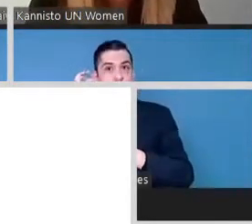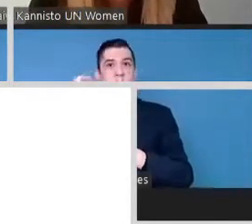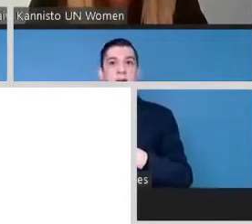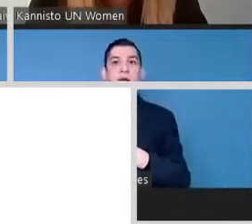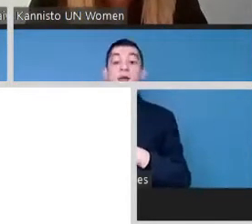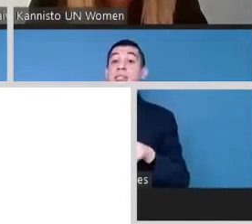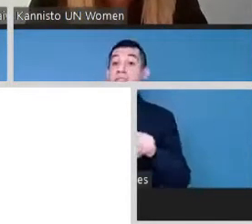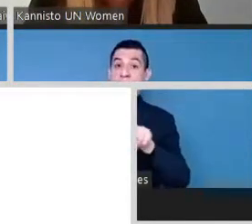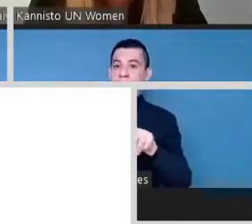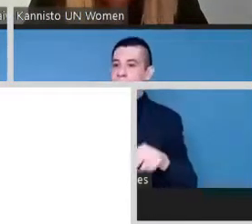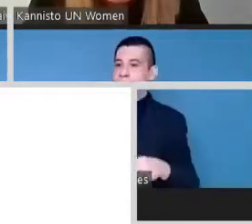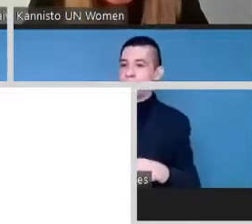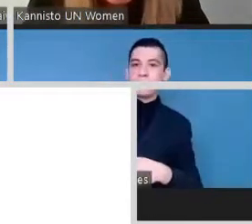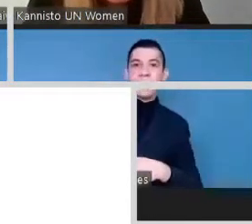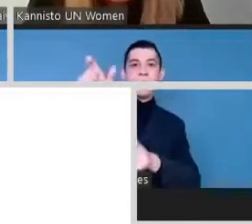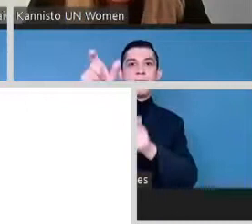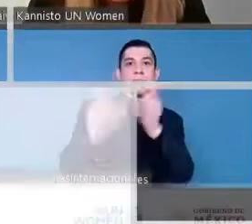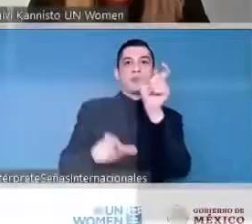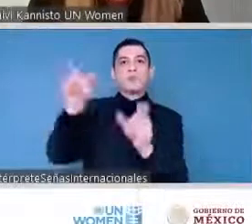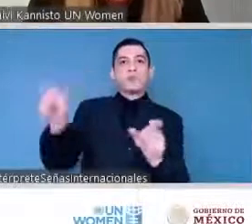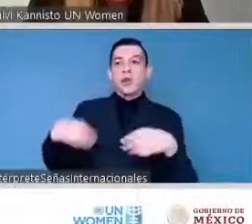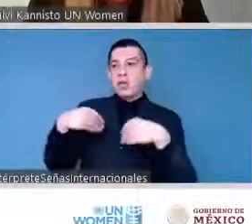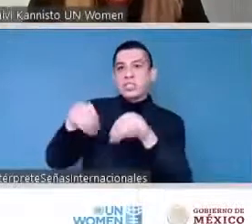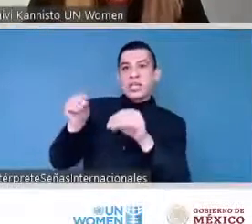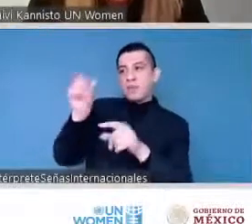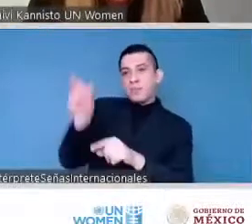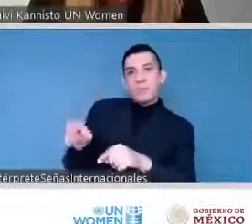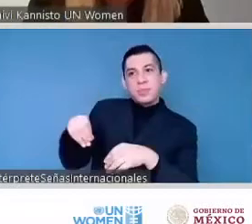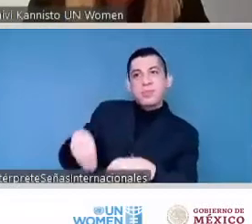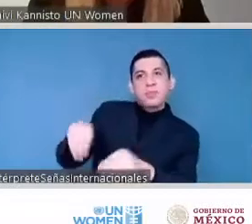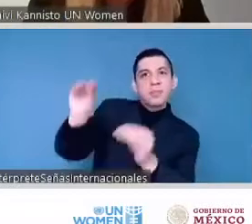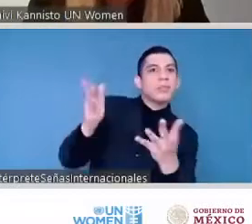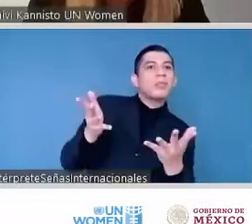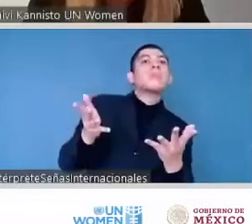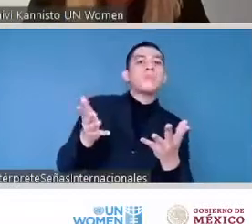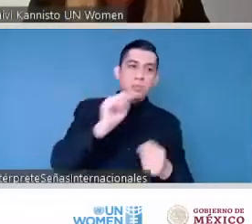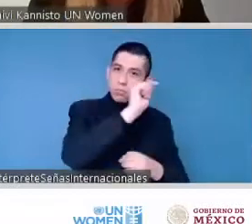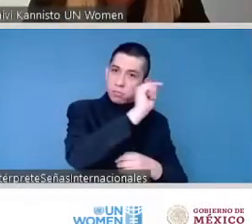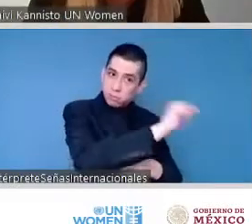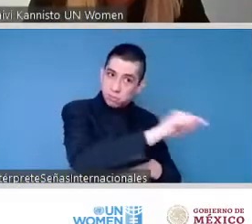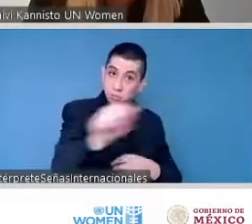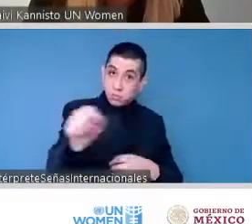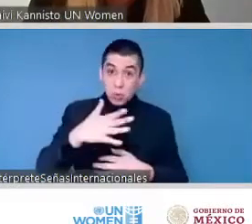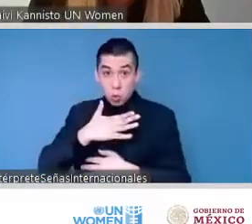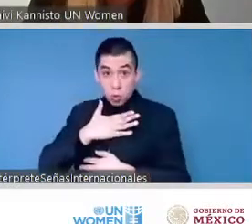reflect on it for 30 seconds to 60 seconds? If so, raise your hand.